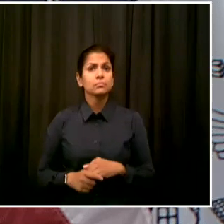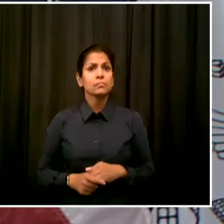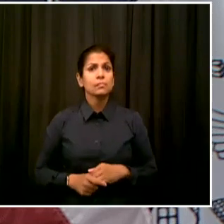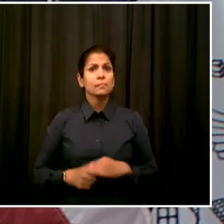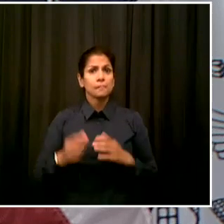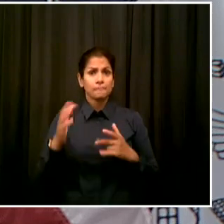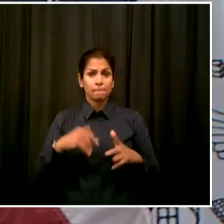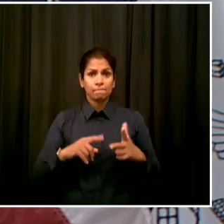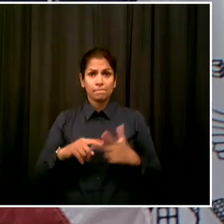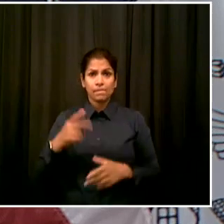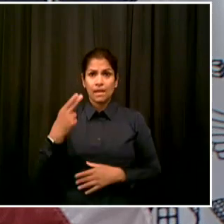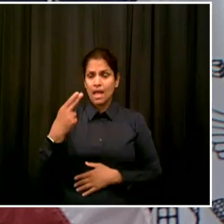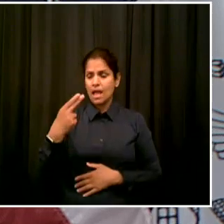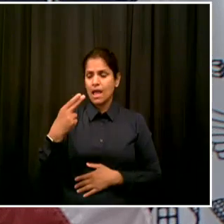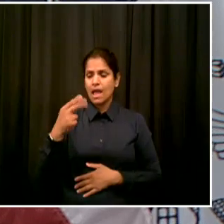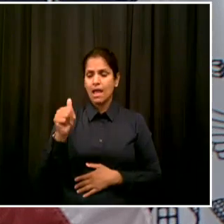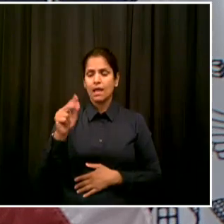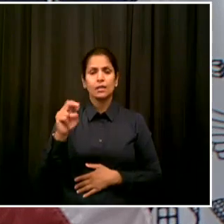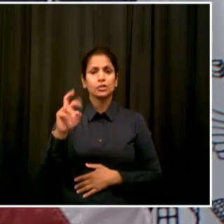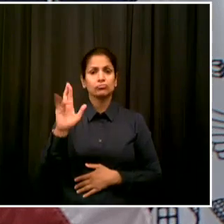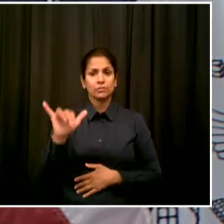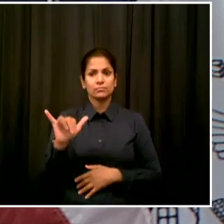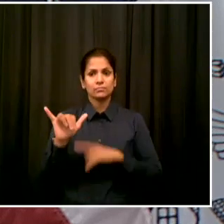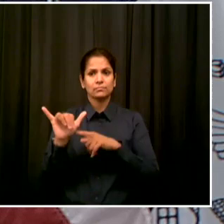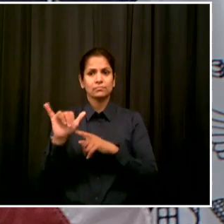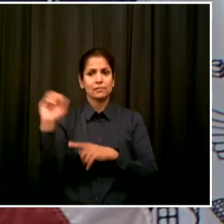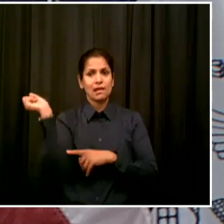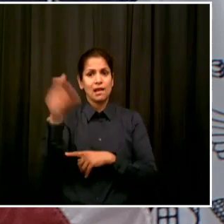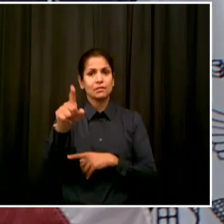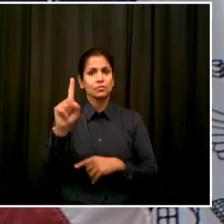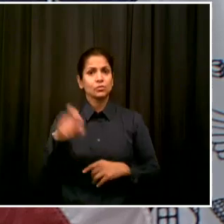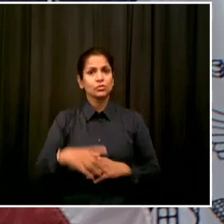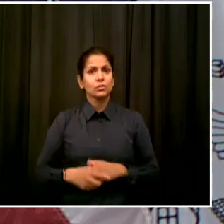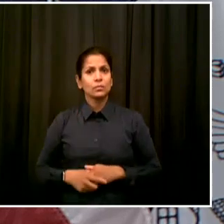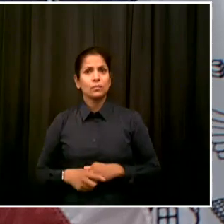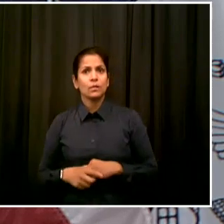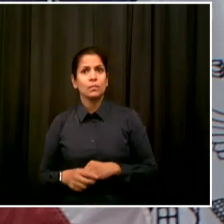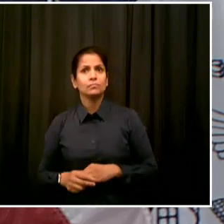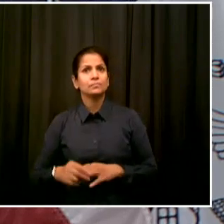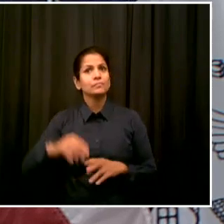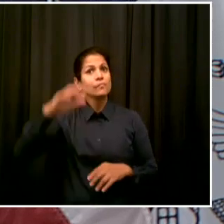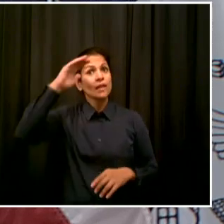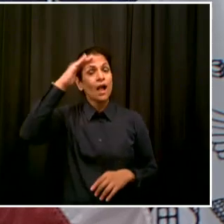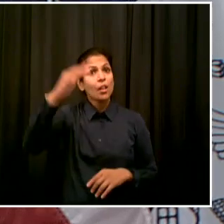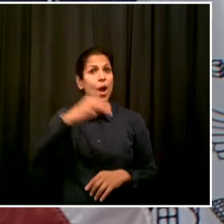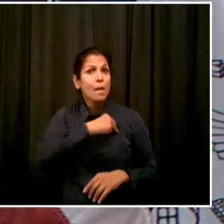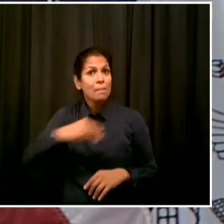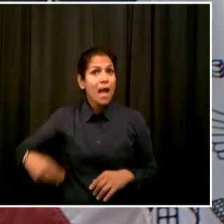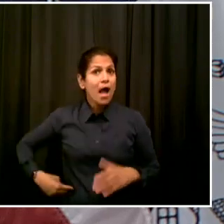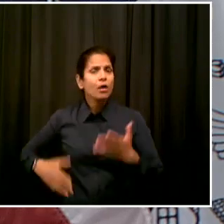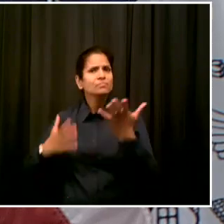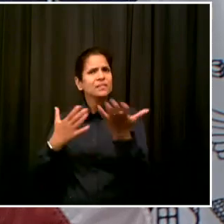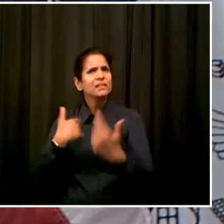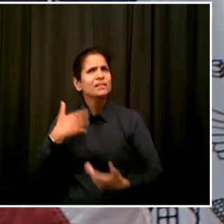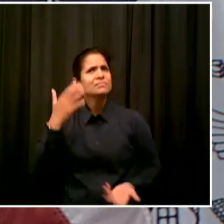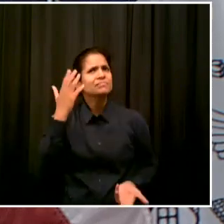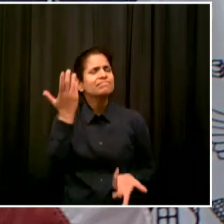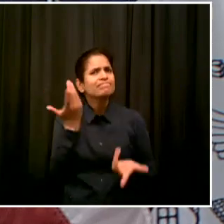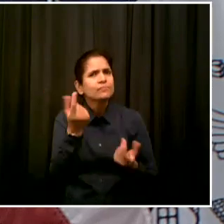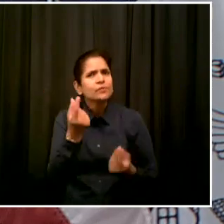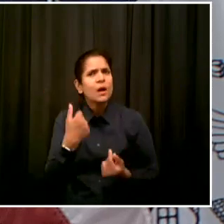Thank you, Mr. Mayor. I have no questions. They've been asked previously. Thank you. Well, you, sir, are a